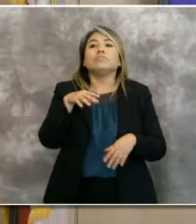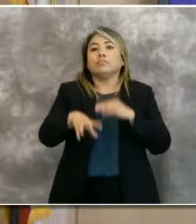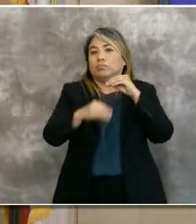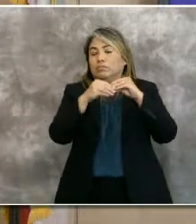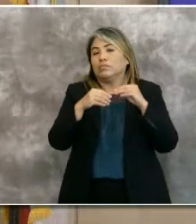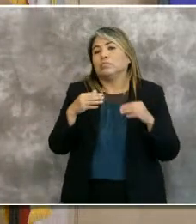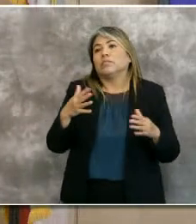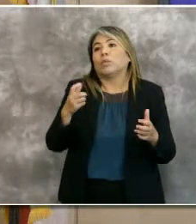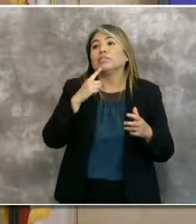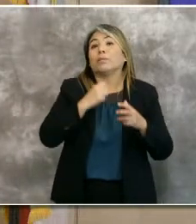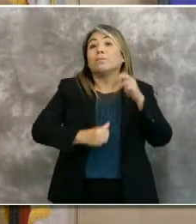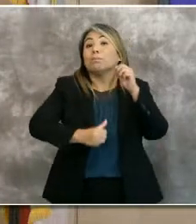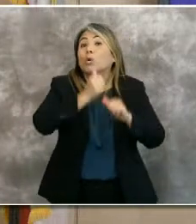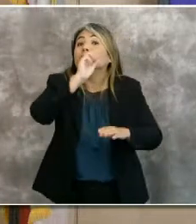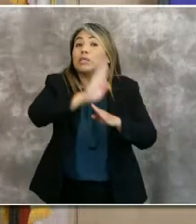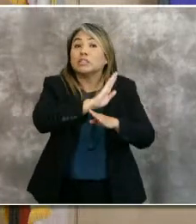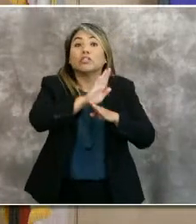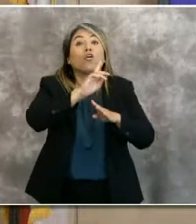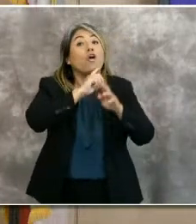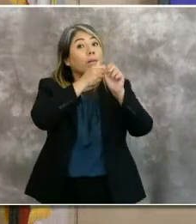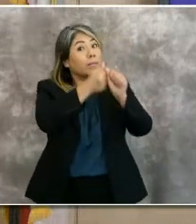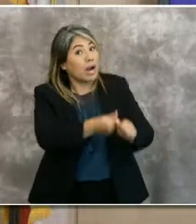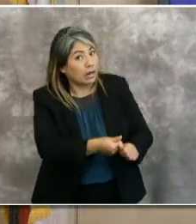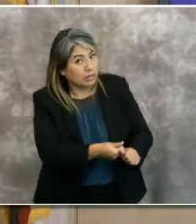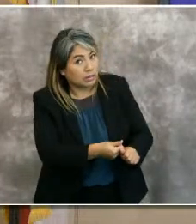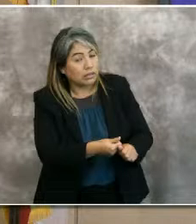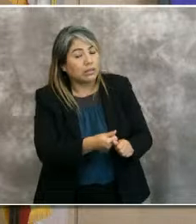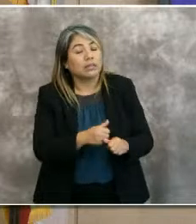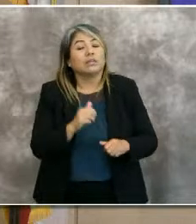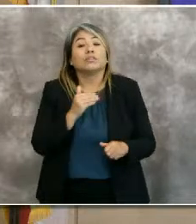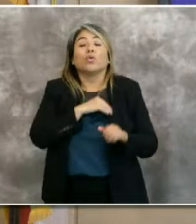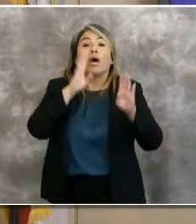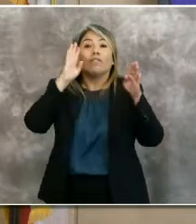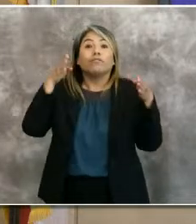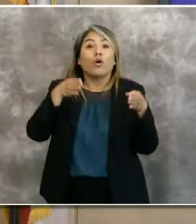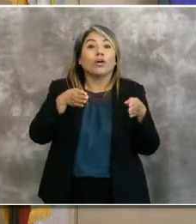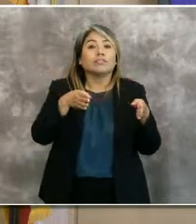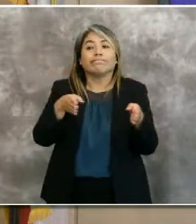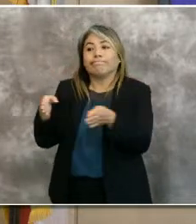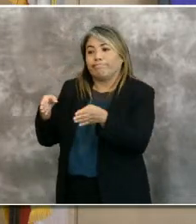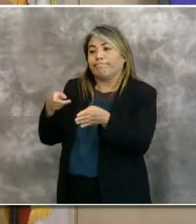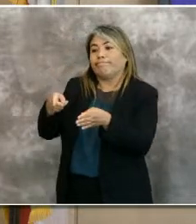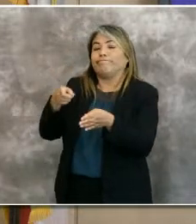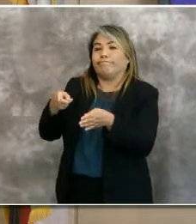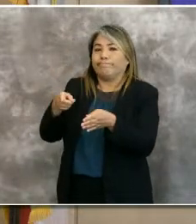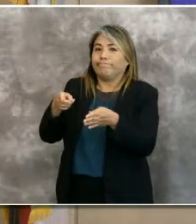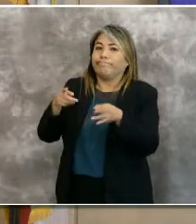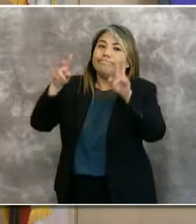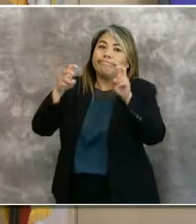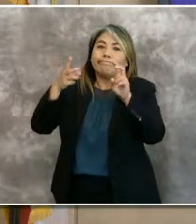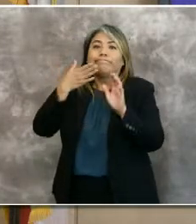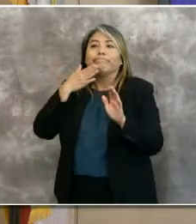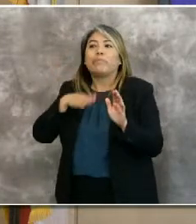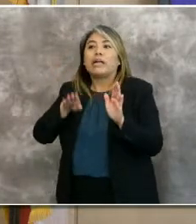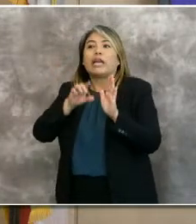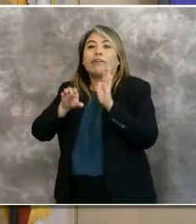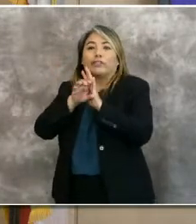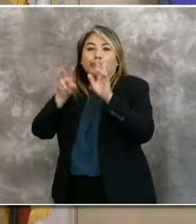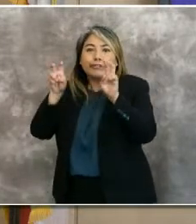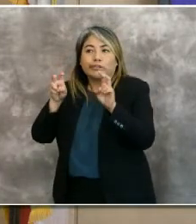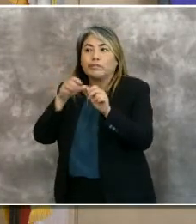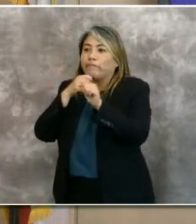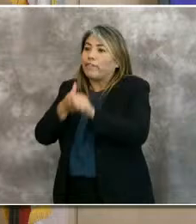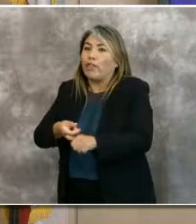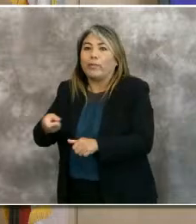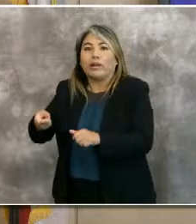vast majority of businesses are complying. So our focus is really going to be on those bad characters that aren't doing what they're supposed to be